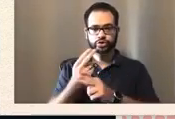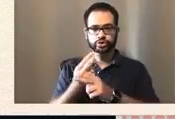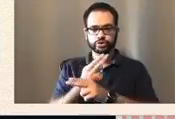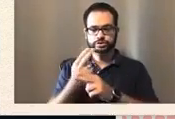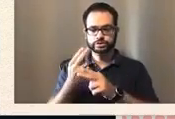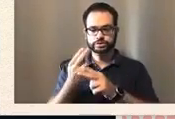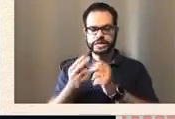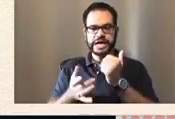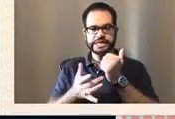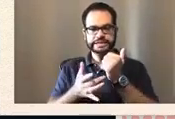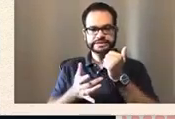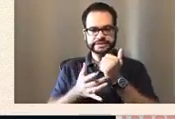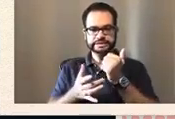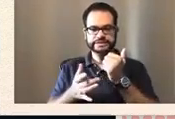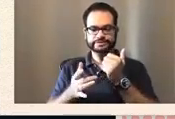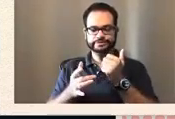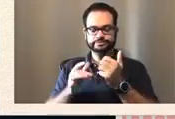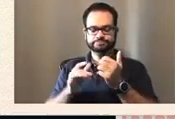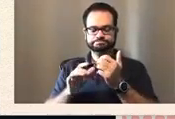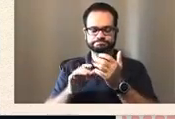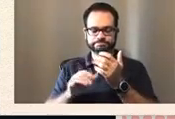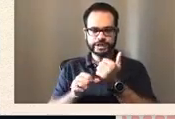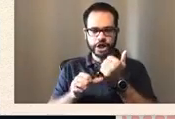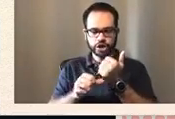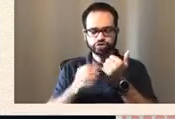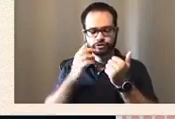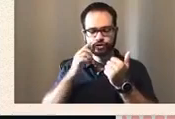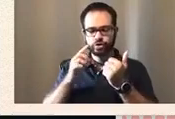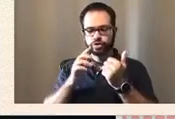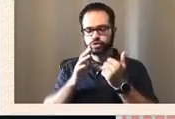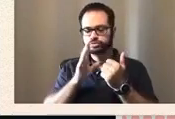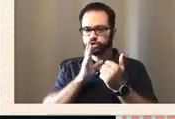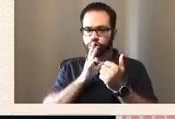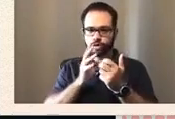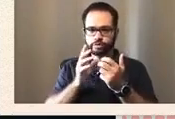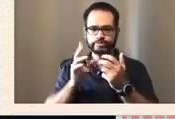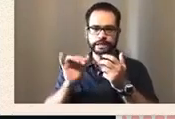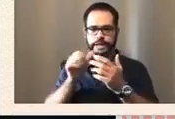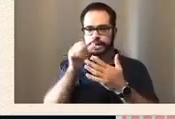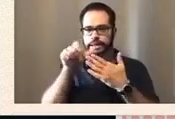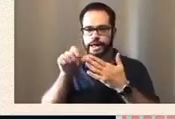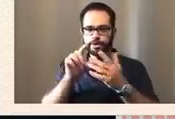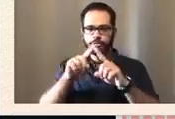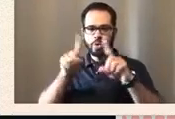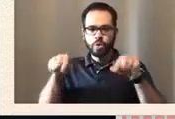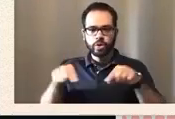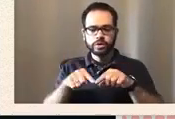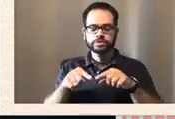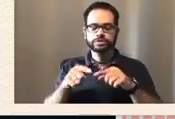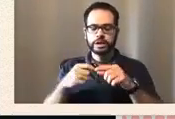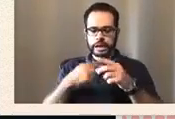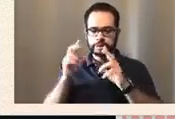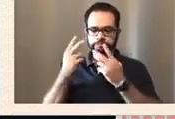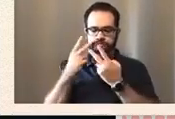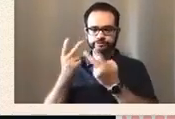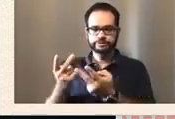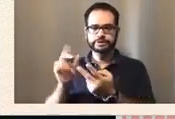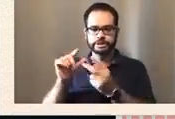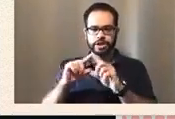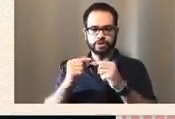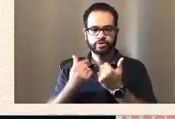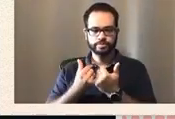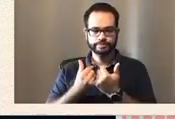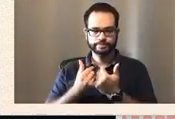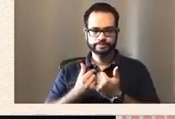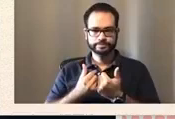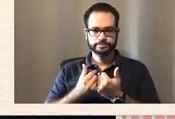used letterboards to speak. And when I visited that group, although I am